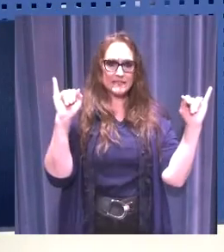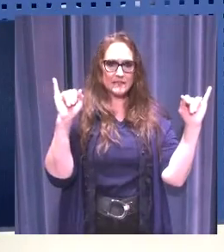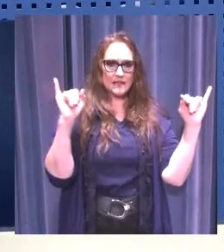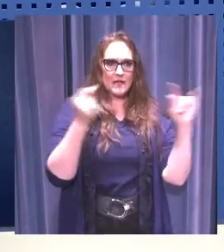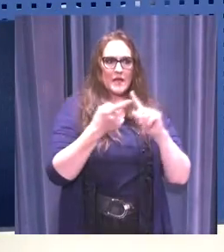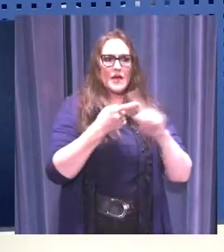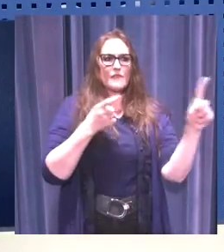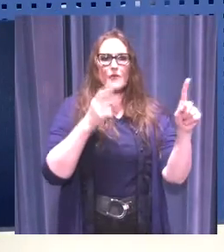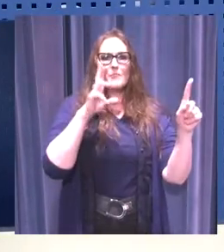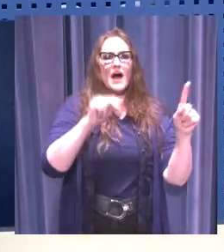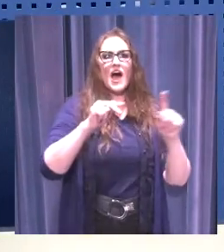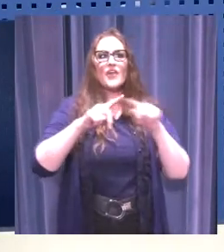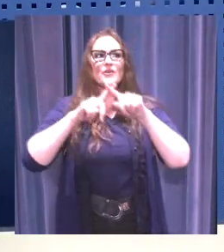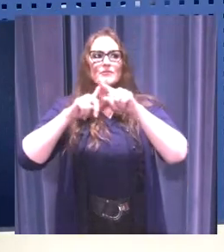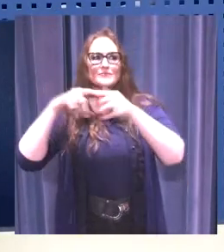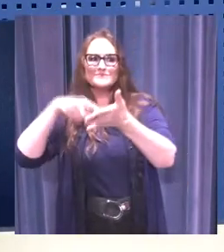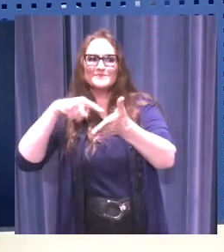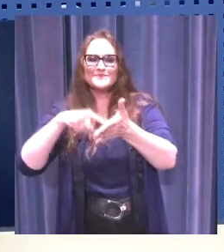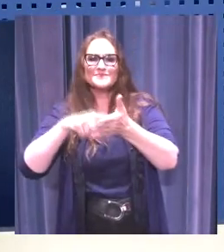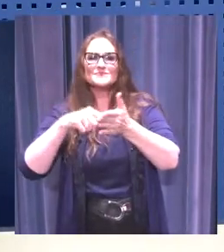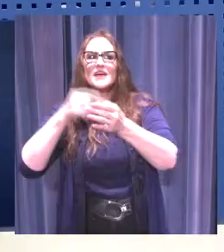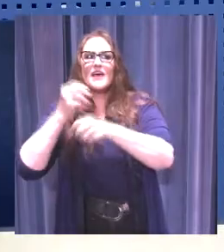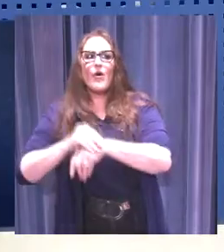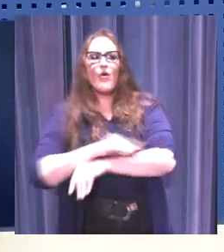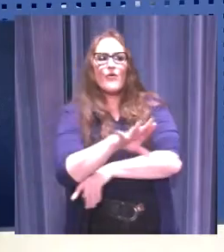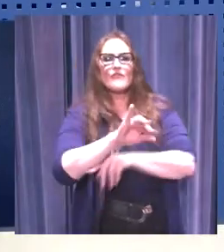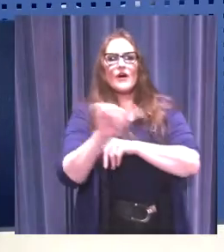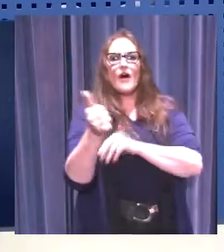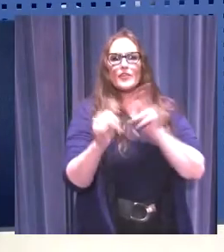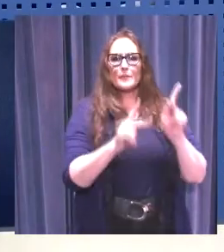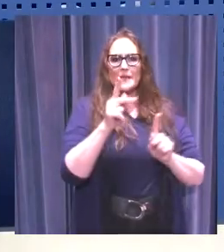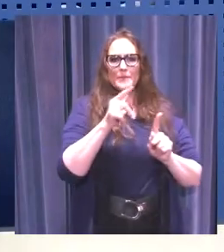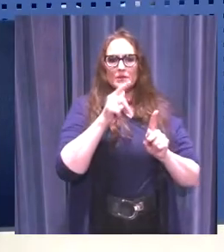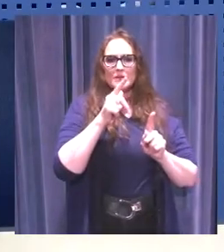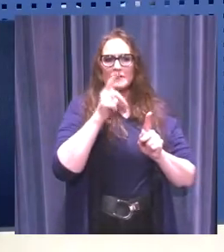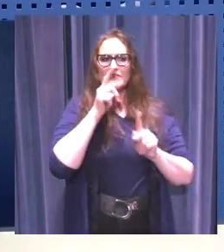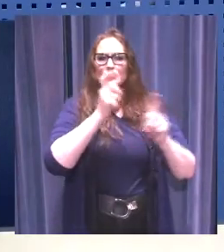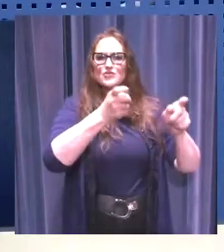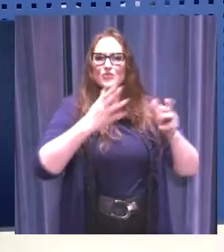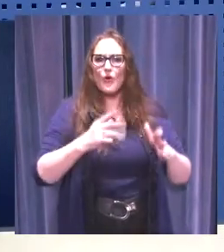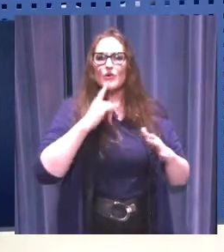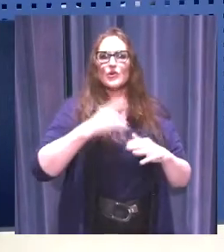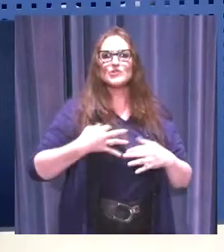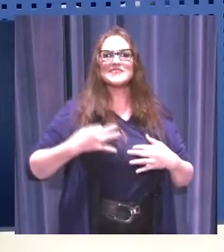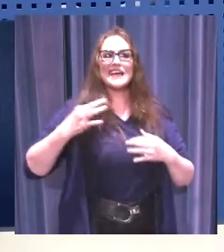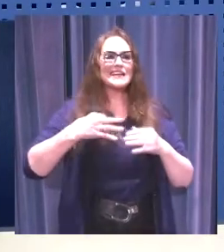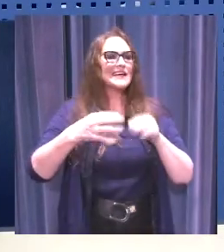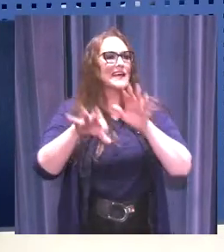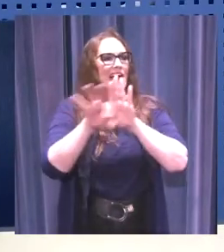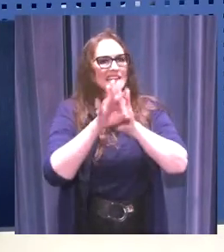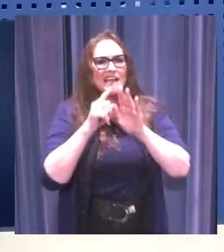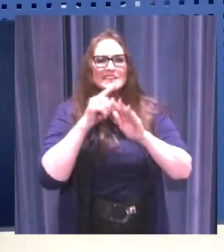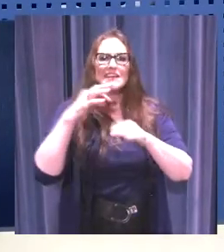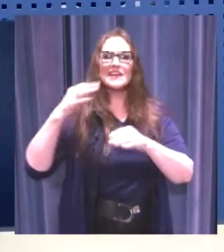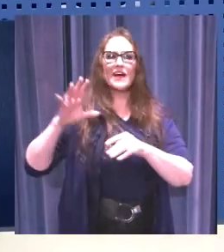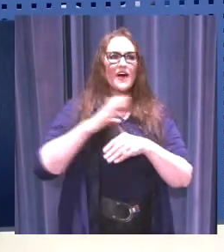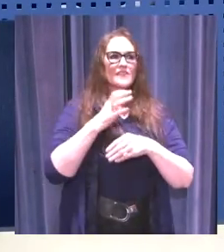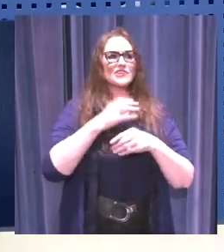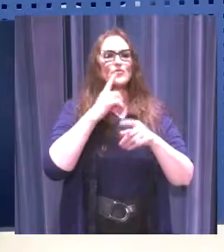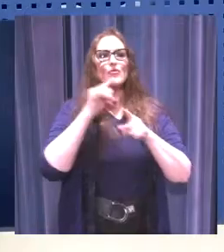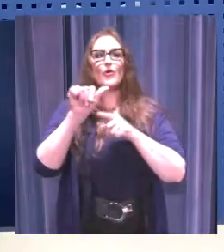of undue influences from individuals, be it their donors, elected officials, supporters of